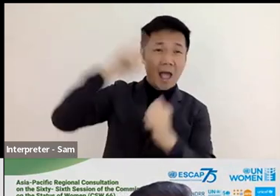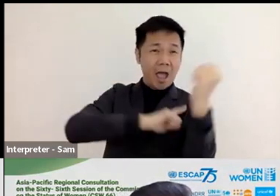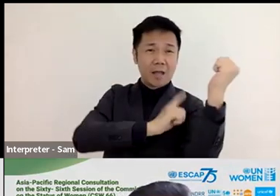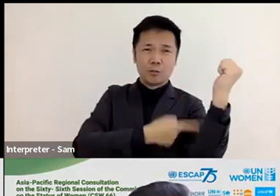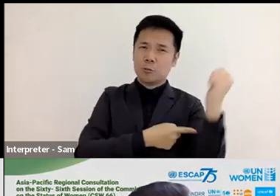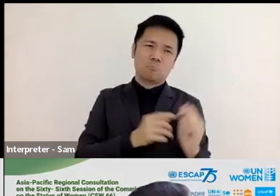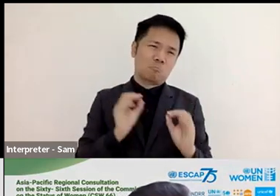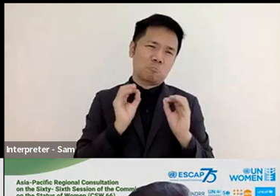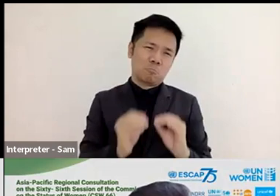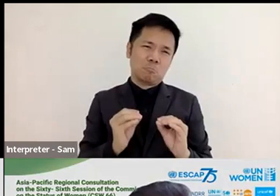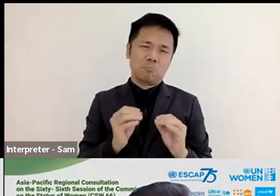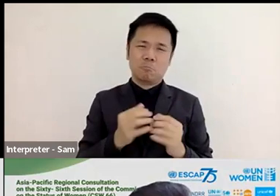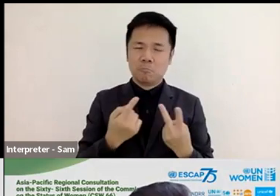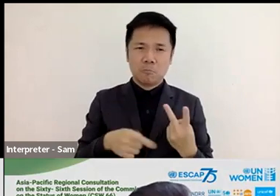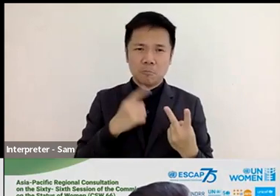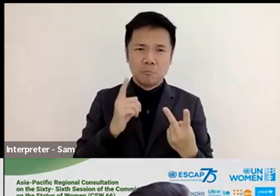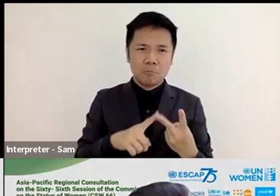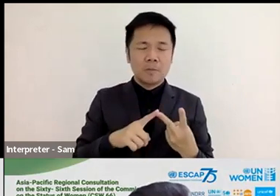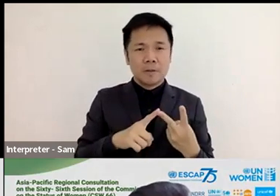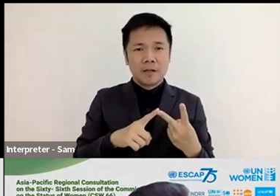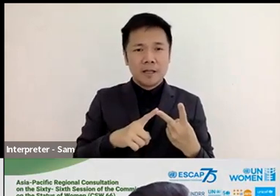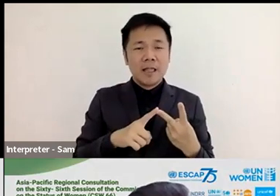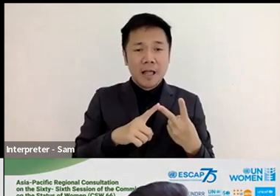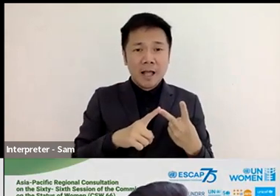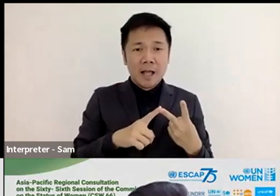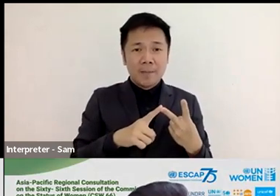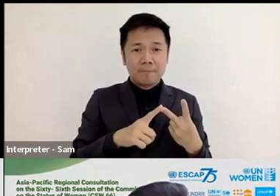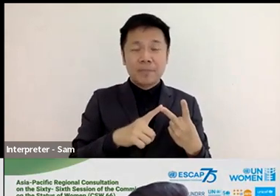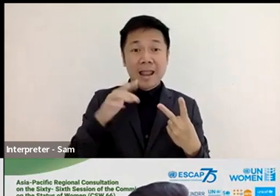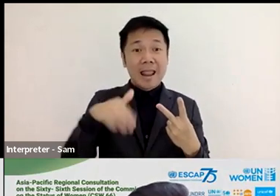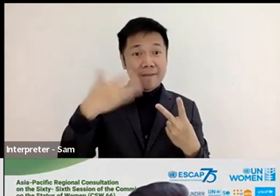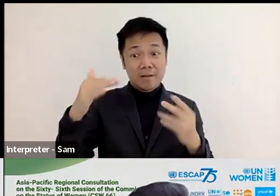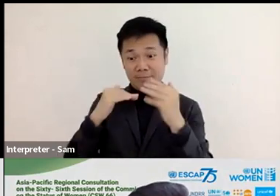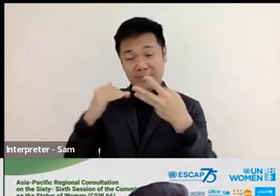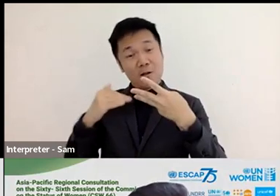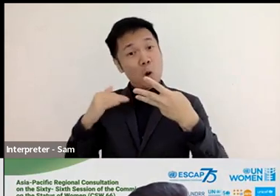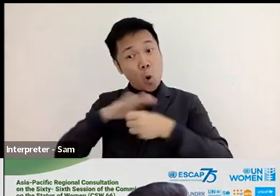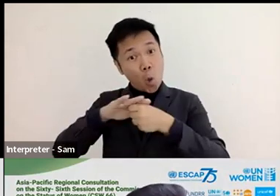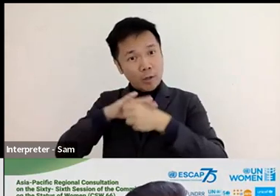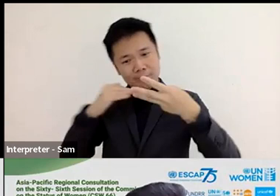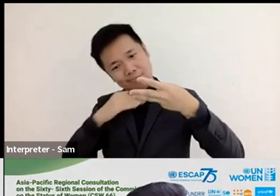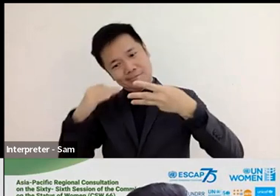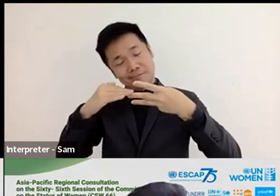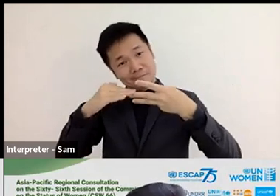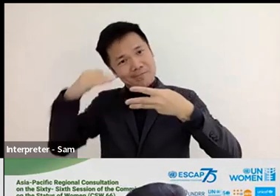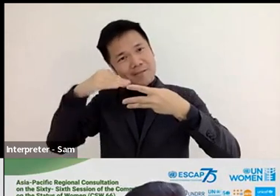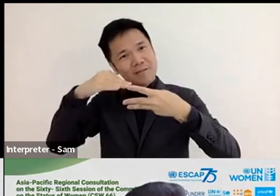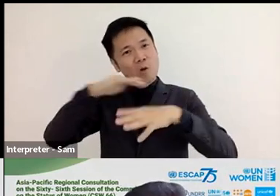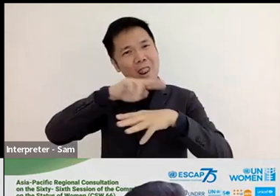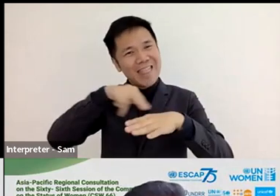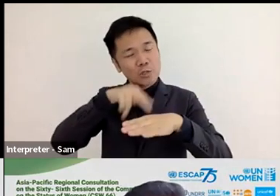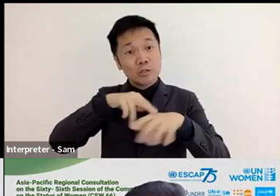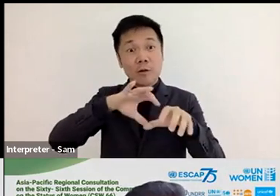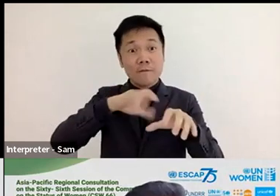we have a link woman and also local service to national level of service. And they involved in the whole process